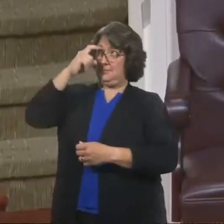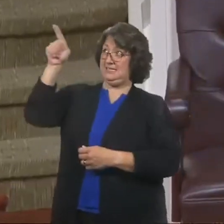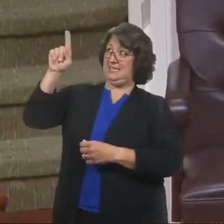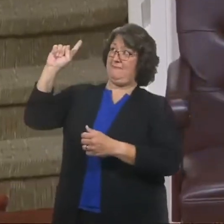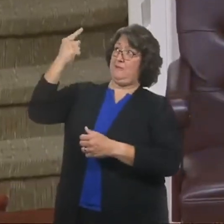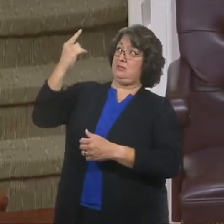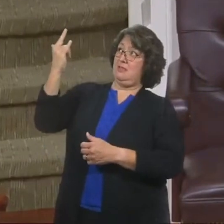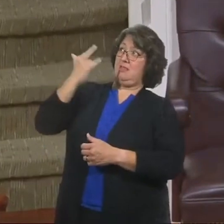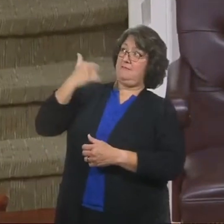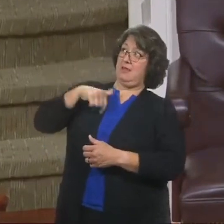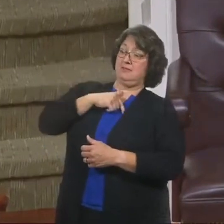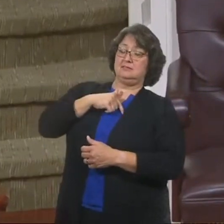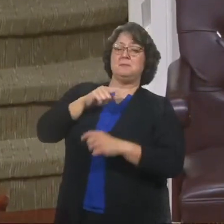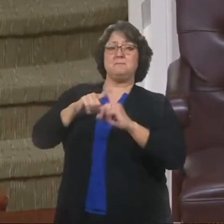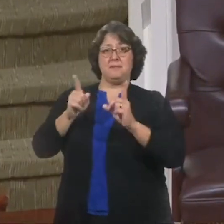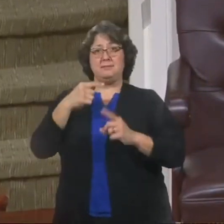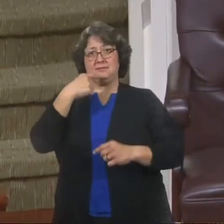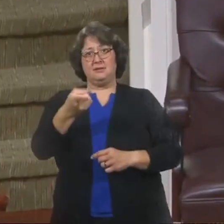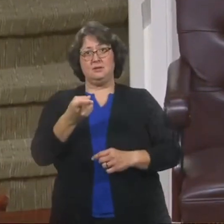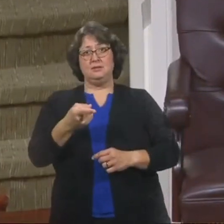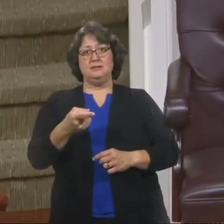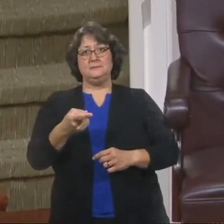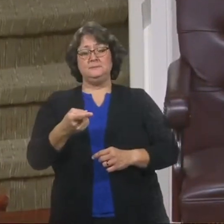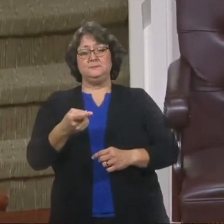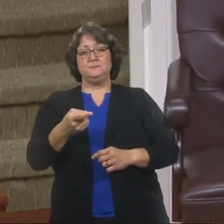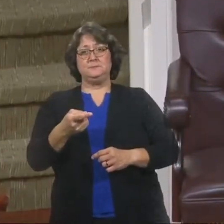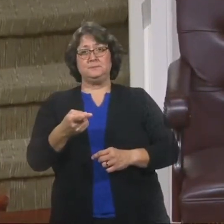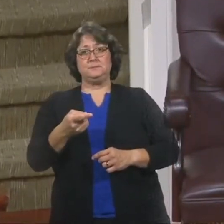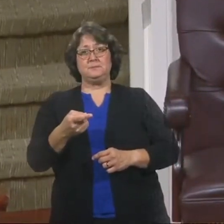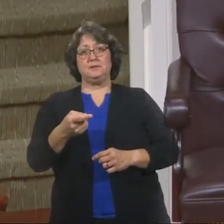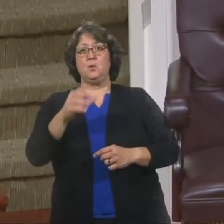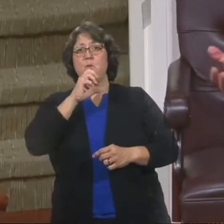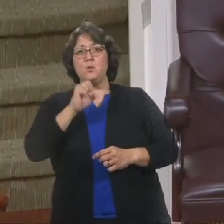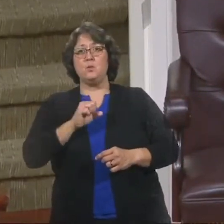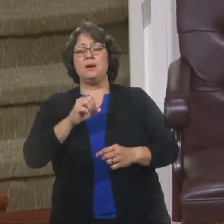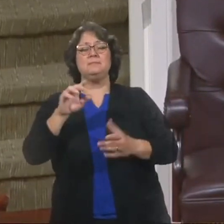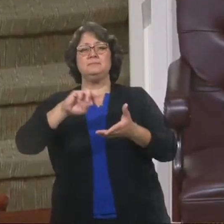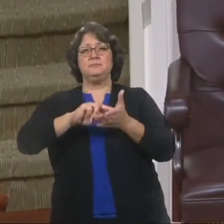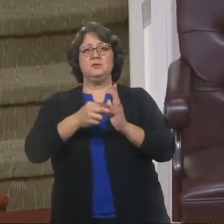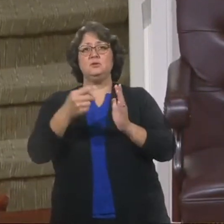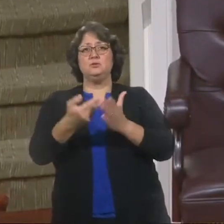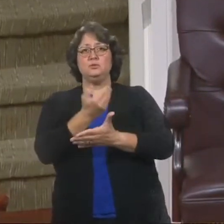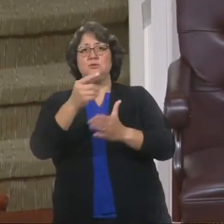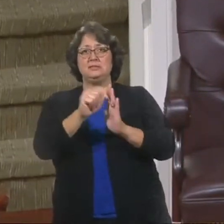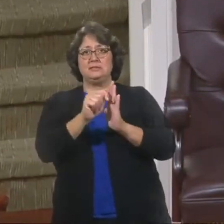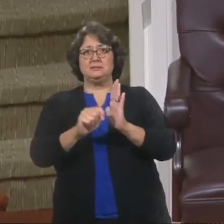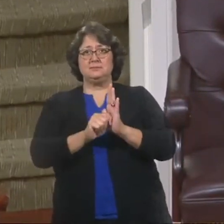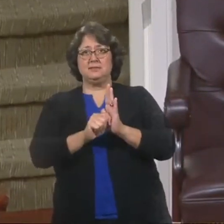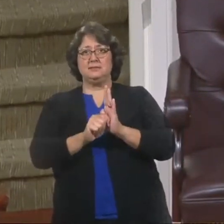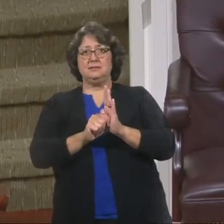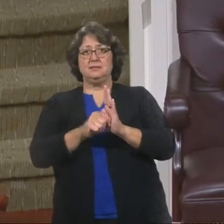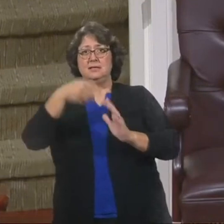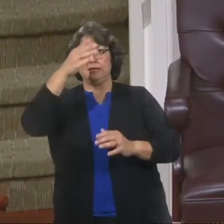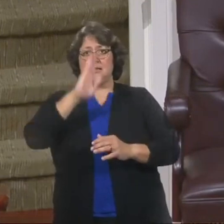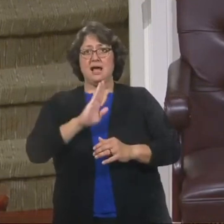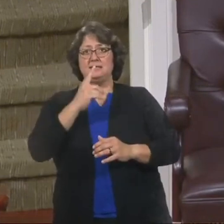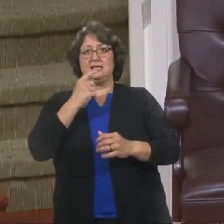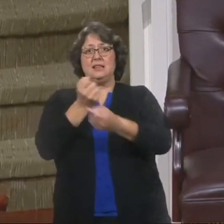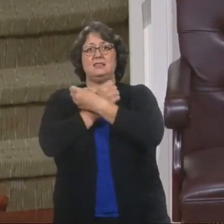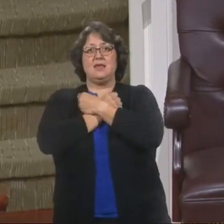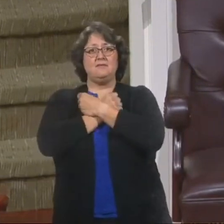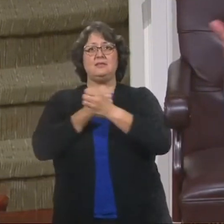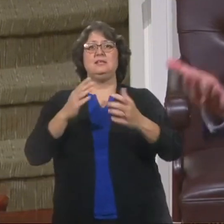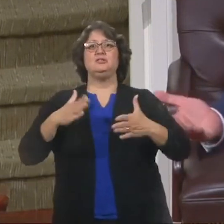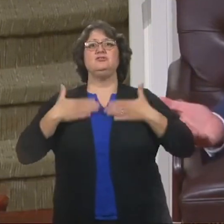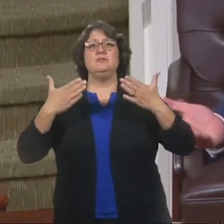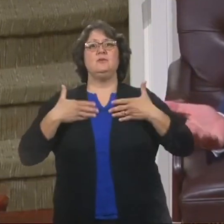you, there are, how about this one in the Old Testament, in the New Testament, where the Bible talks about that God loveth a cheerful